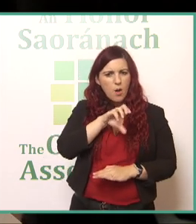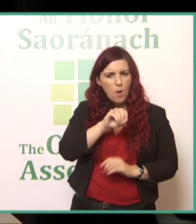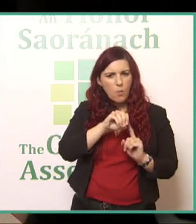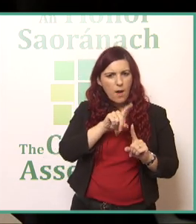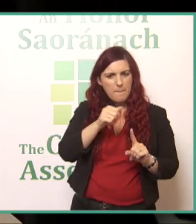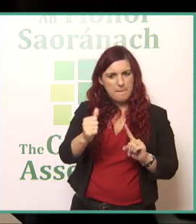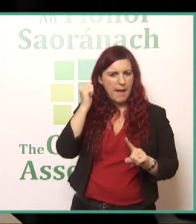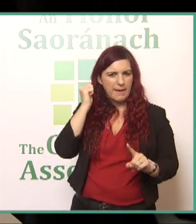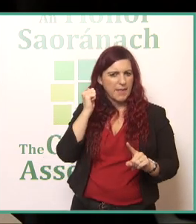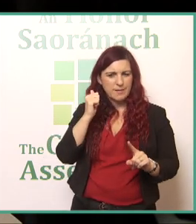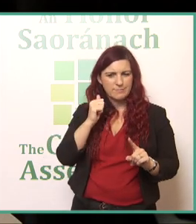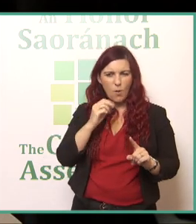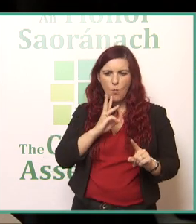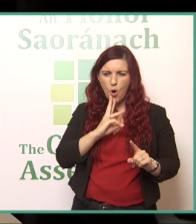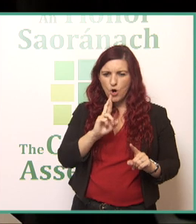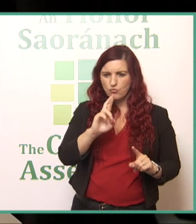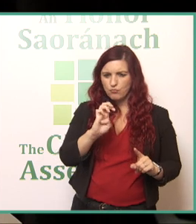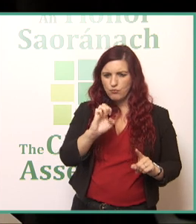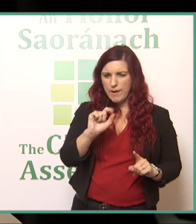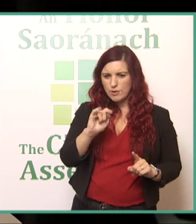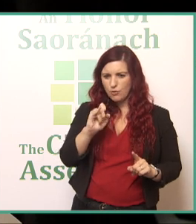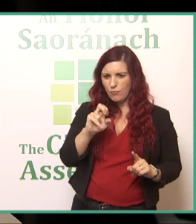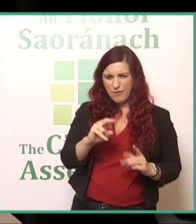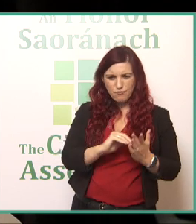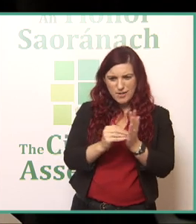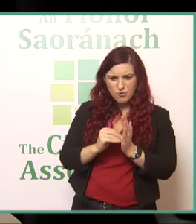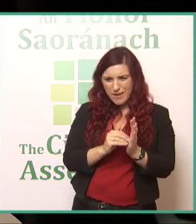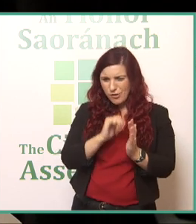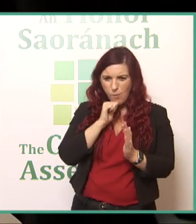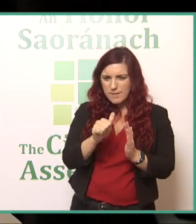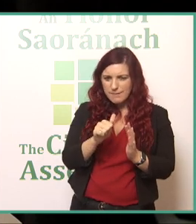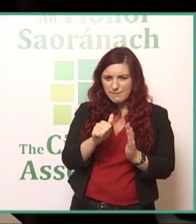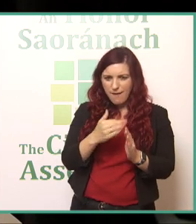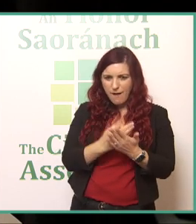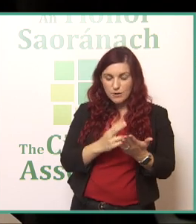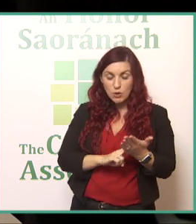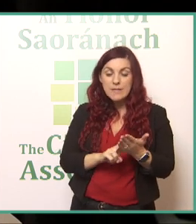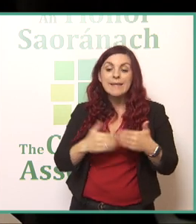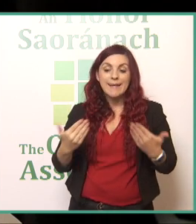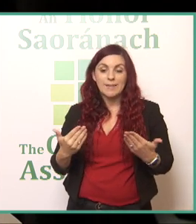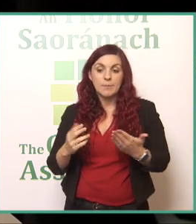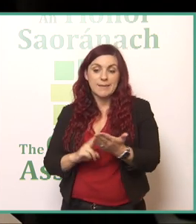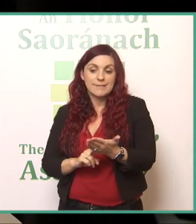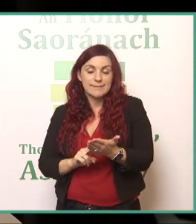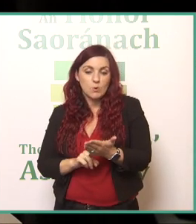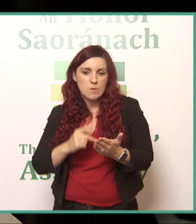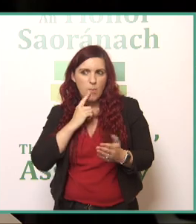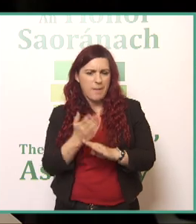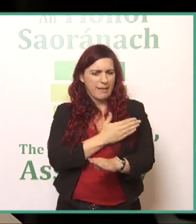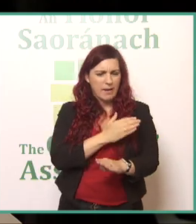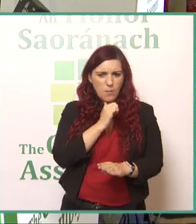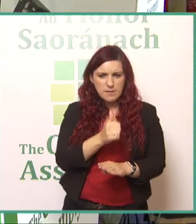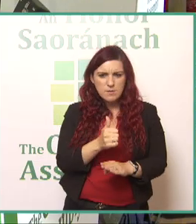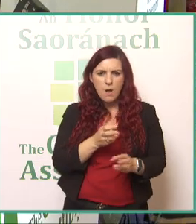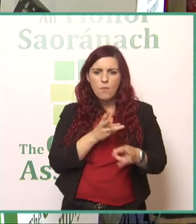really wasn't a word that was quite common for people, and we hear a lot about it now. Since then, I've worked on